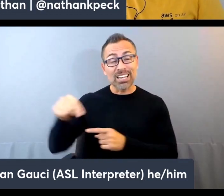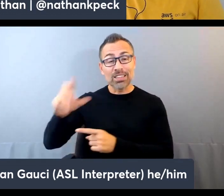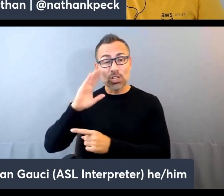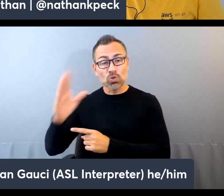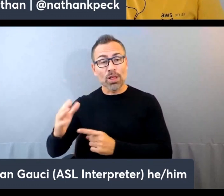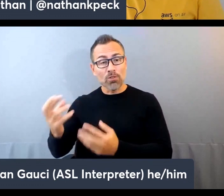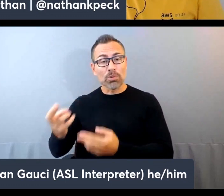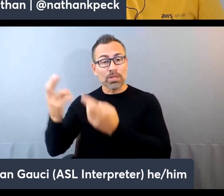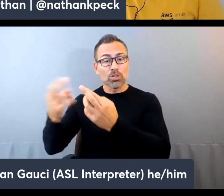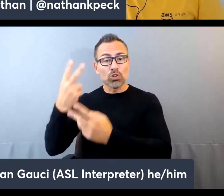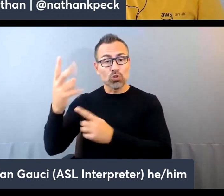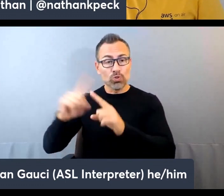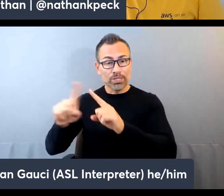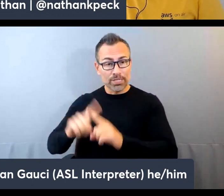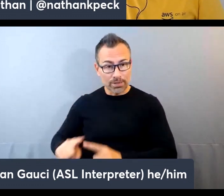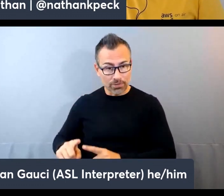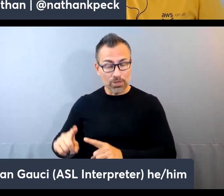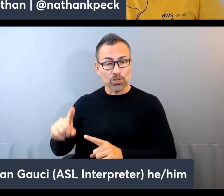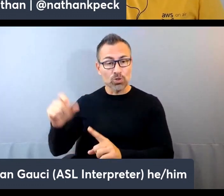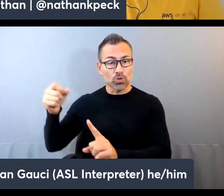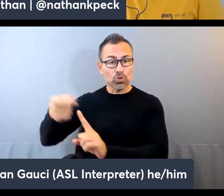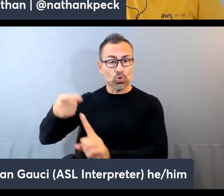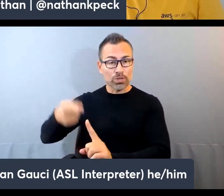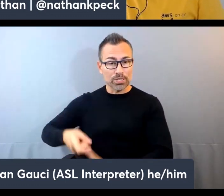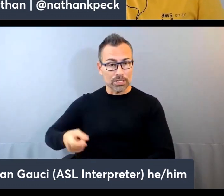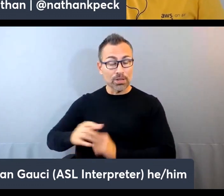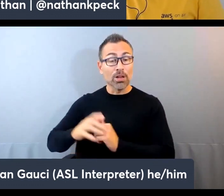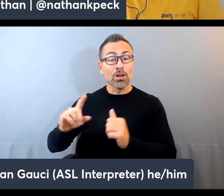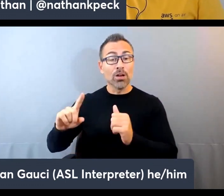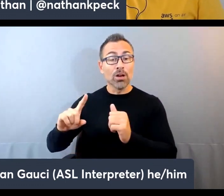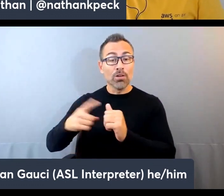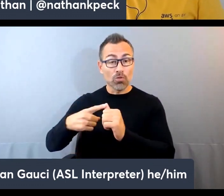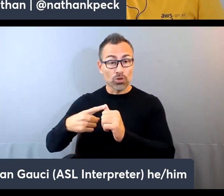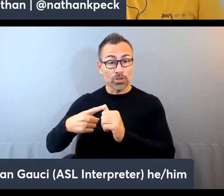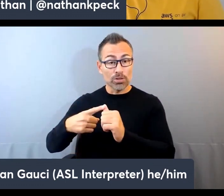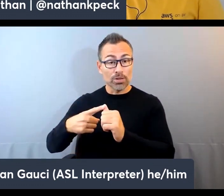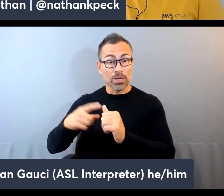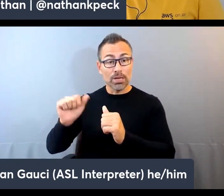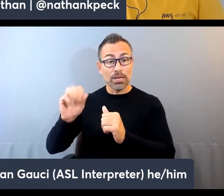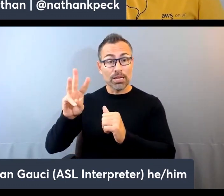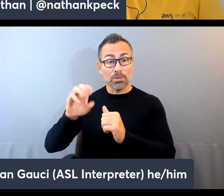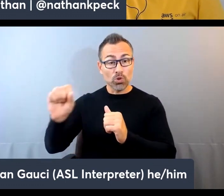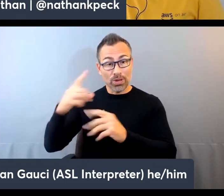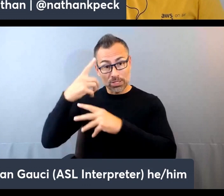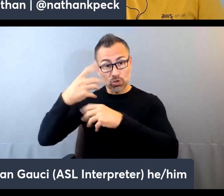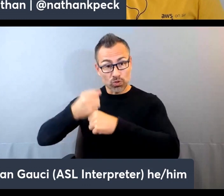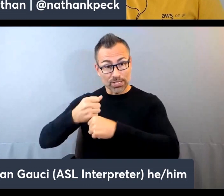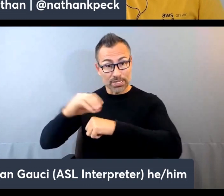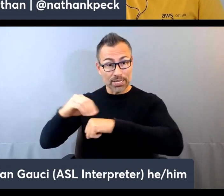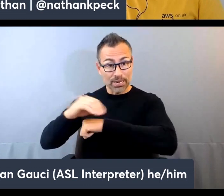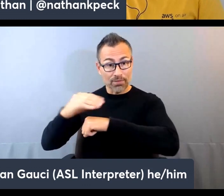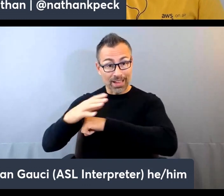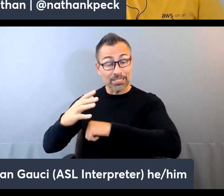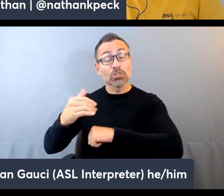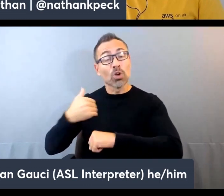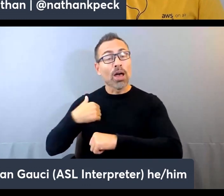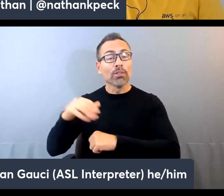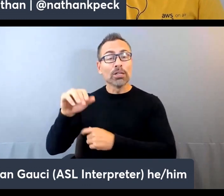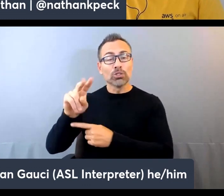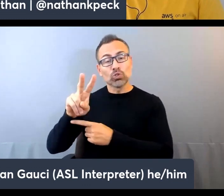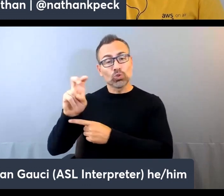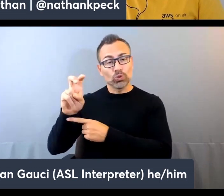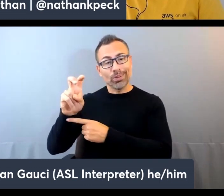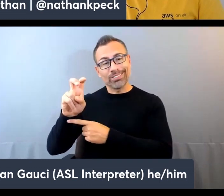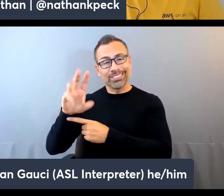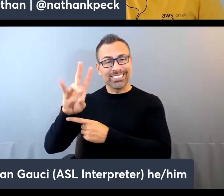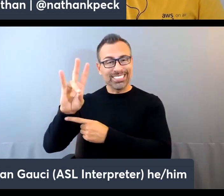different distinct sources. First of which is AWS Trusted Advisor. So the 270 best practice checks and the